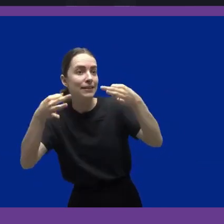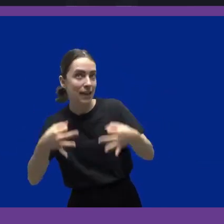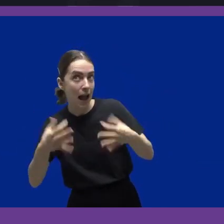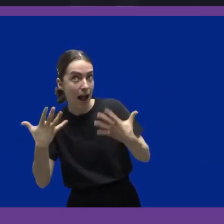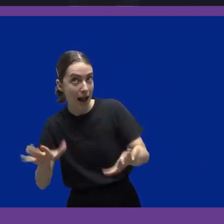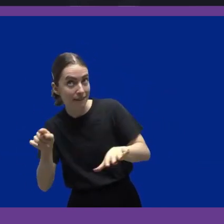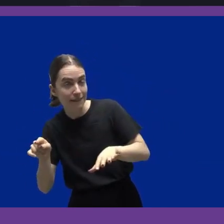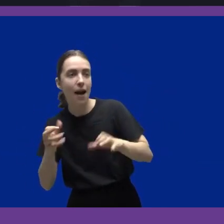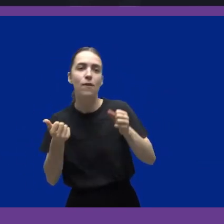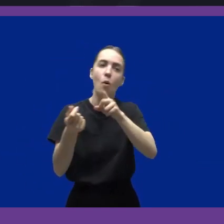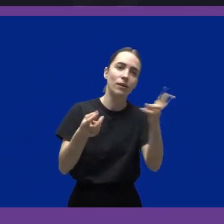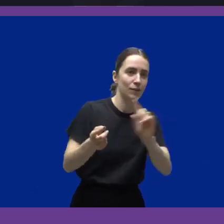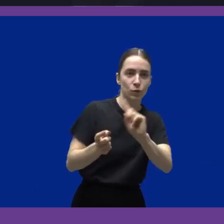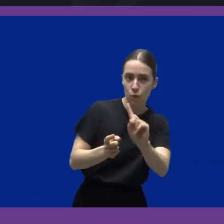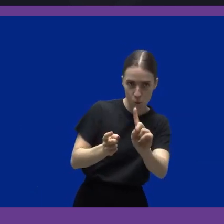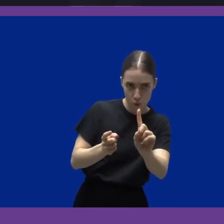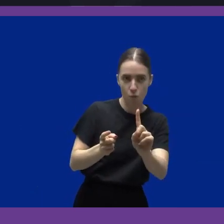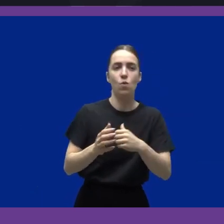of the directive, then